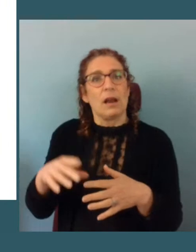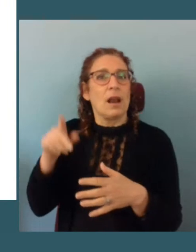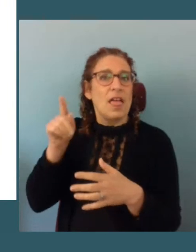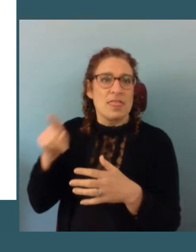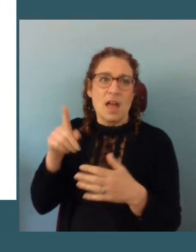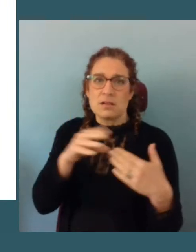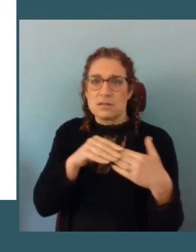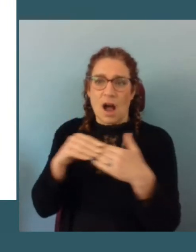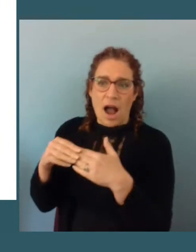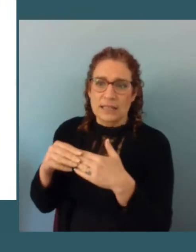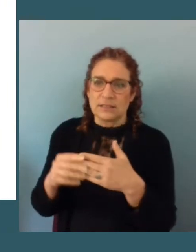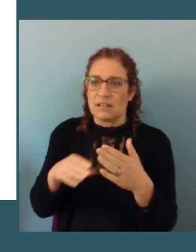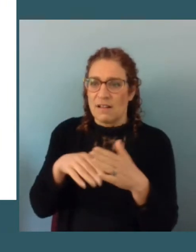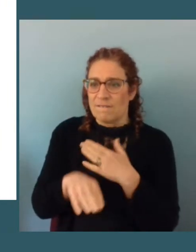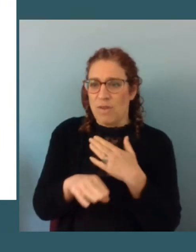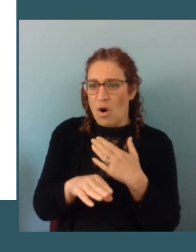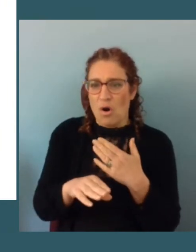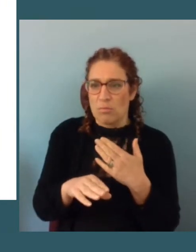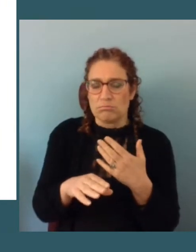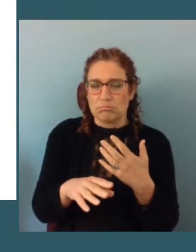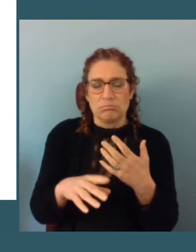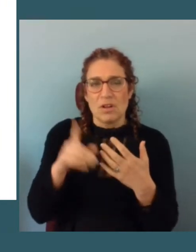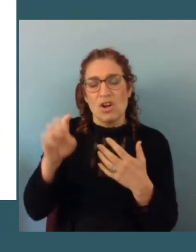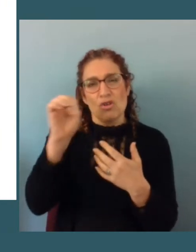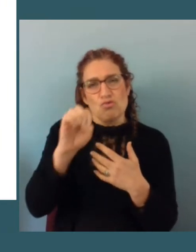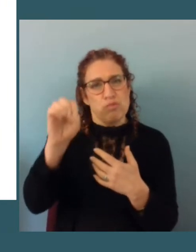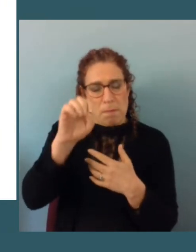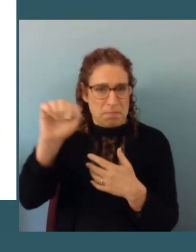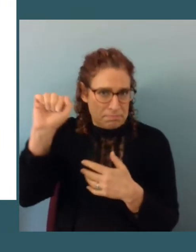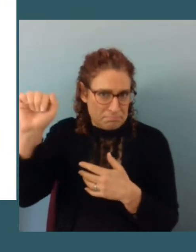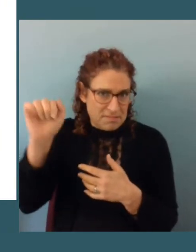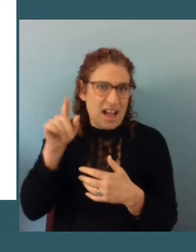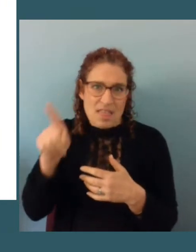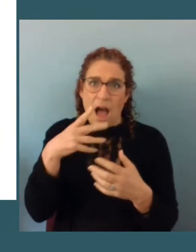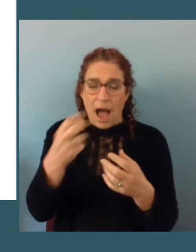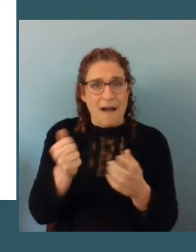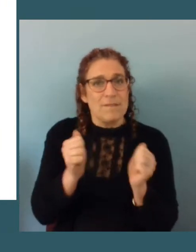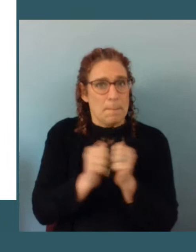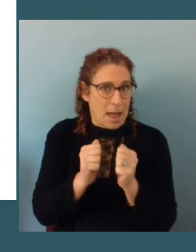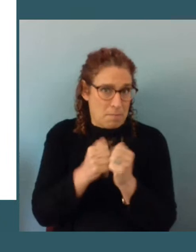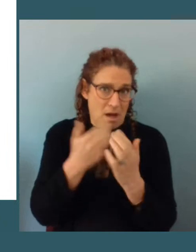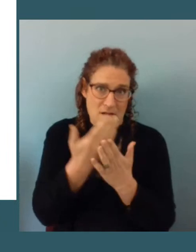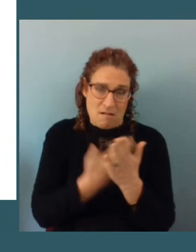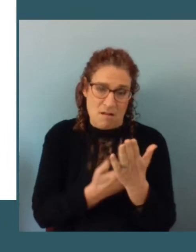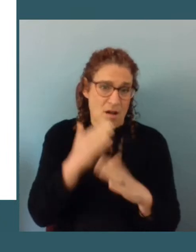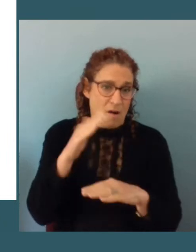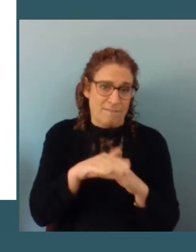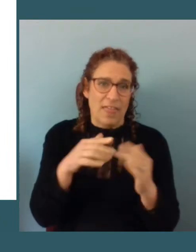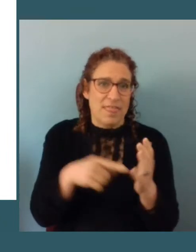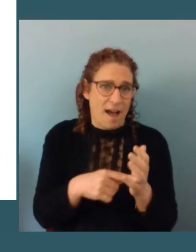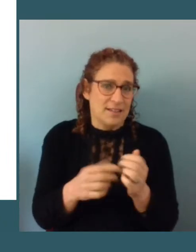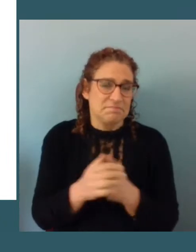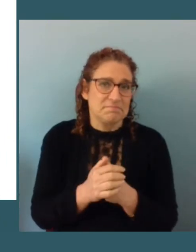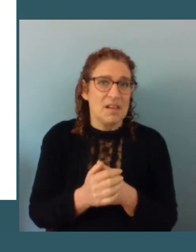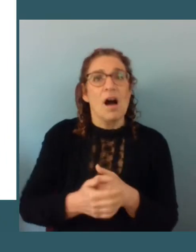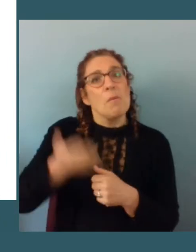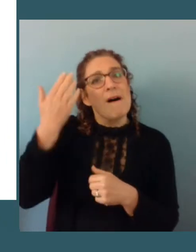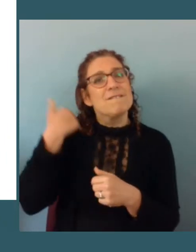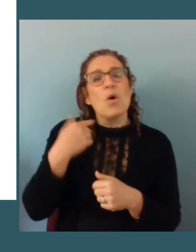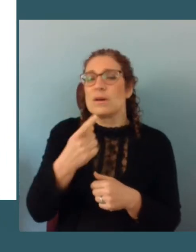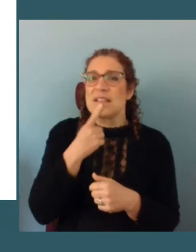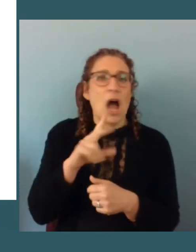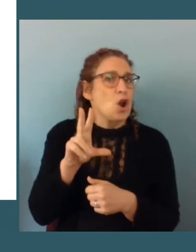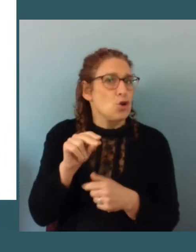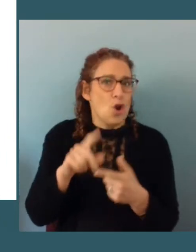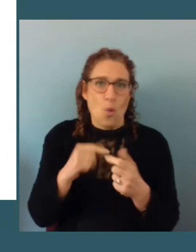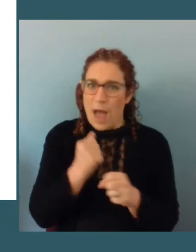and Immunology. They brought out a paper regarding preventing food allergy. We used to say no egg, no peanuts until 2 or 3 years of age, but we